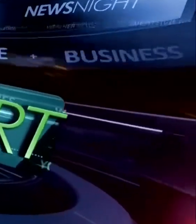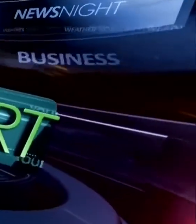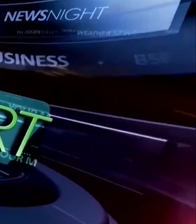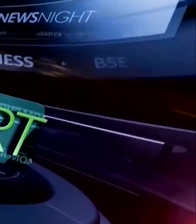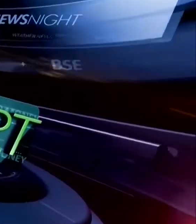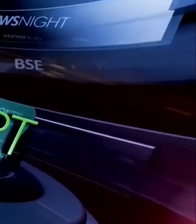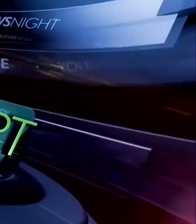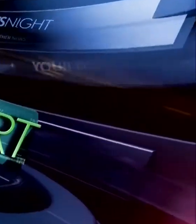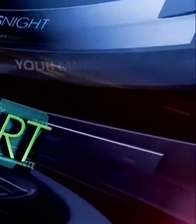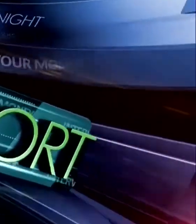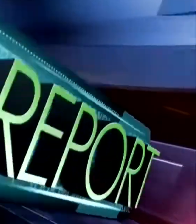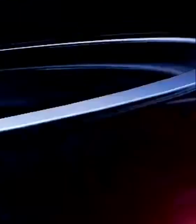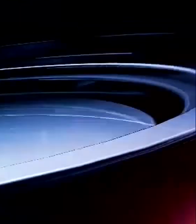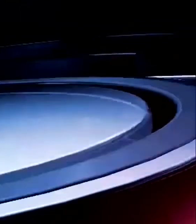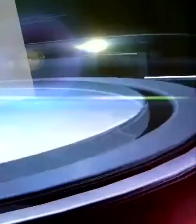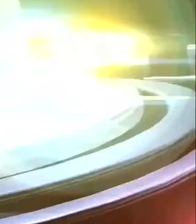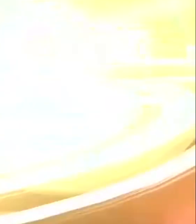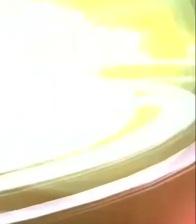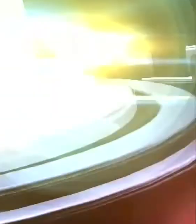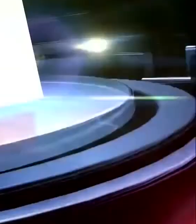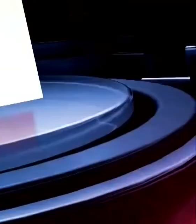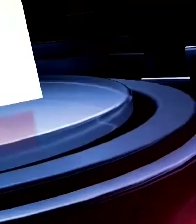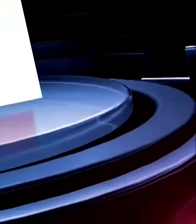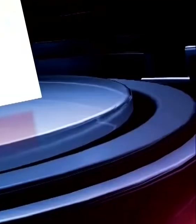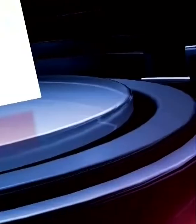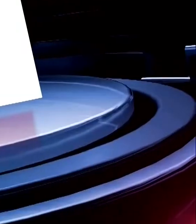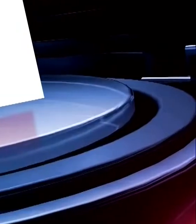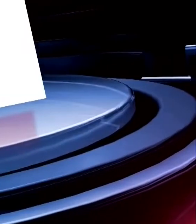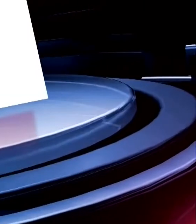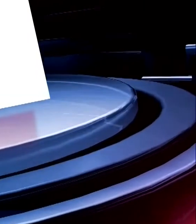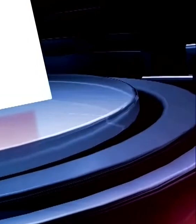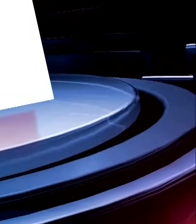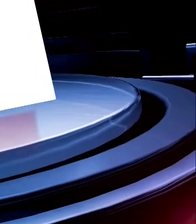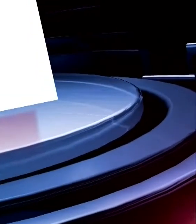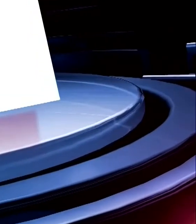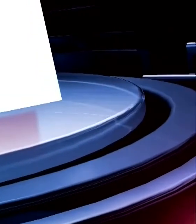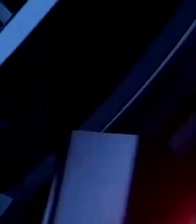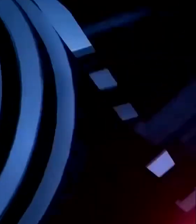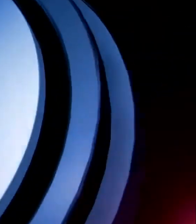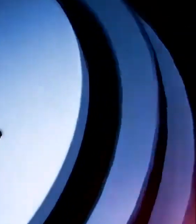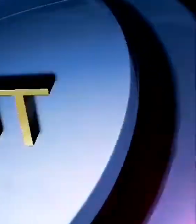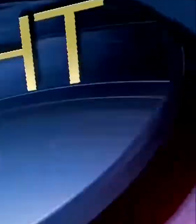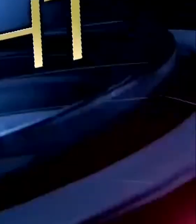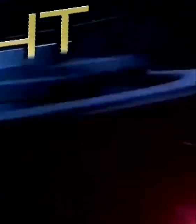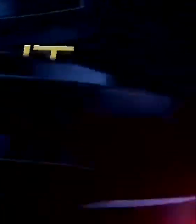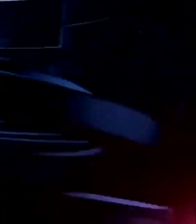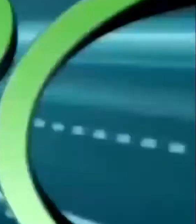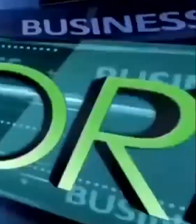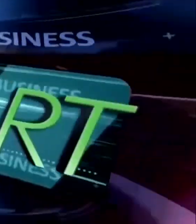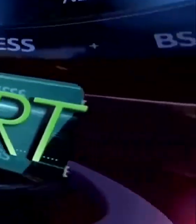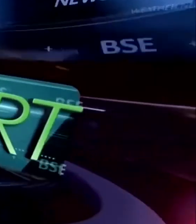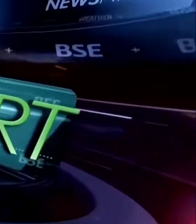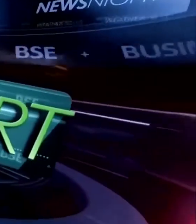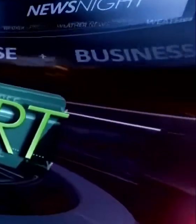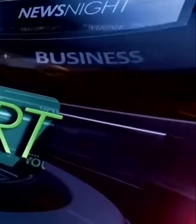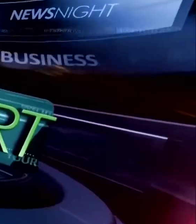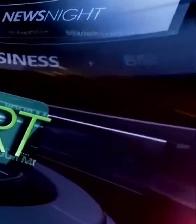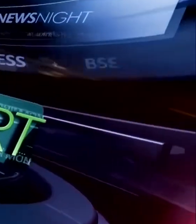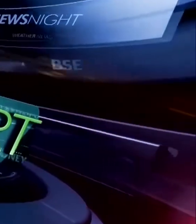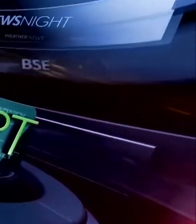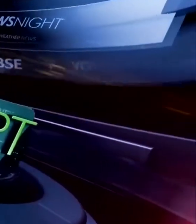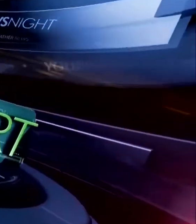Tonight's business report brought to you by the City of Bushtown Cooperative Credit Union Limited, measuring success one member at a